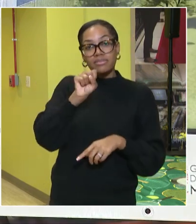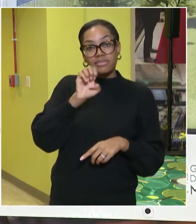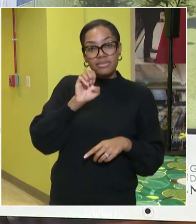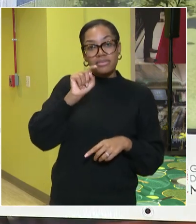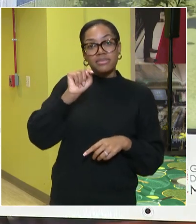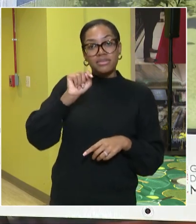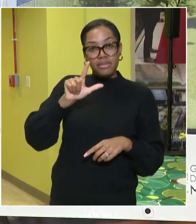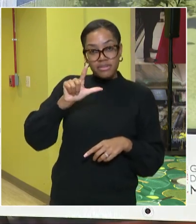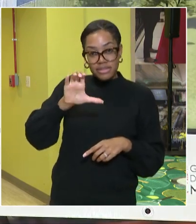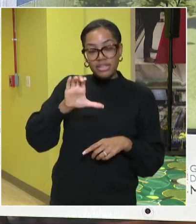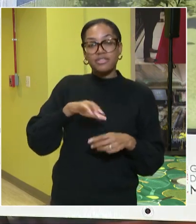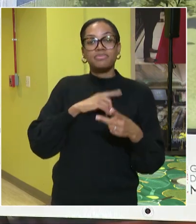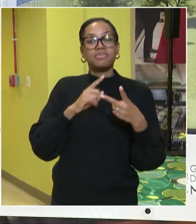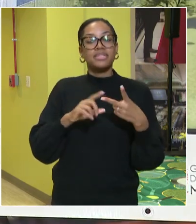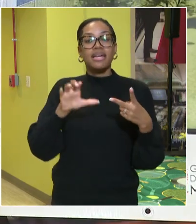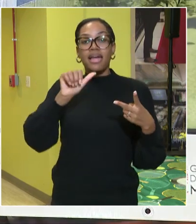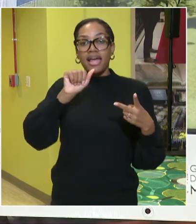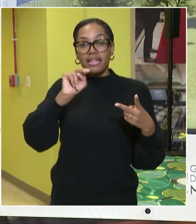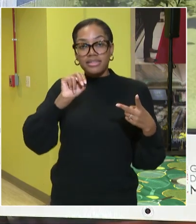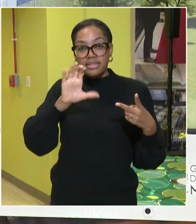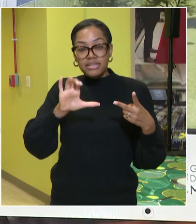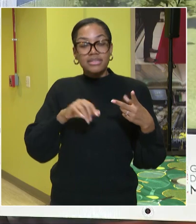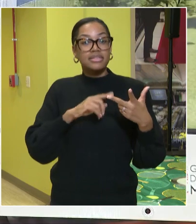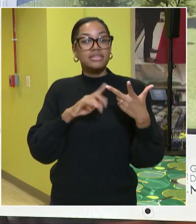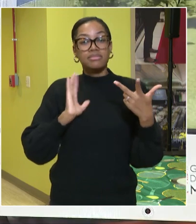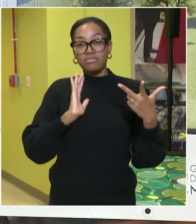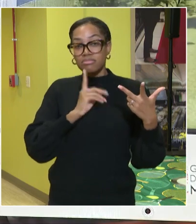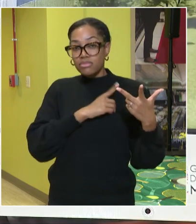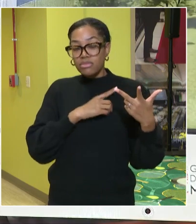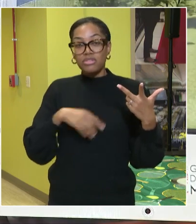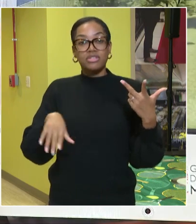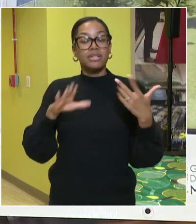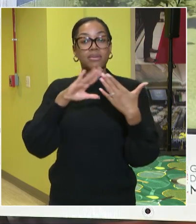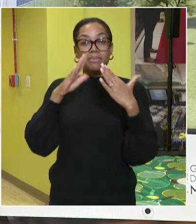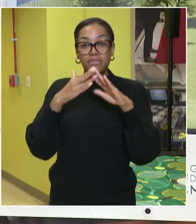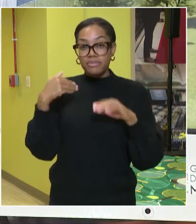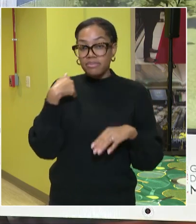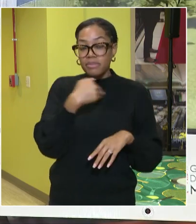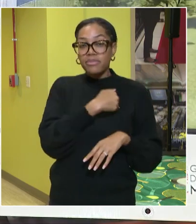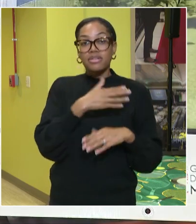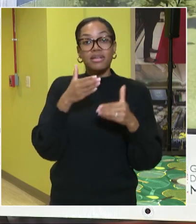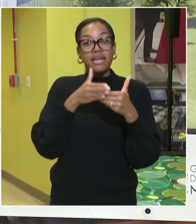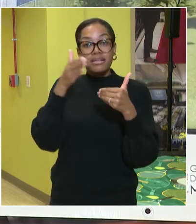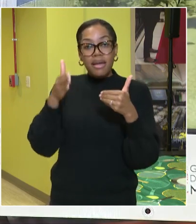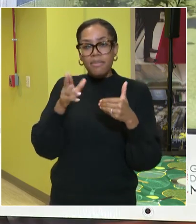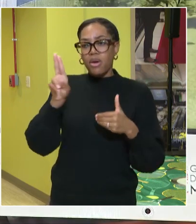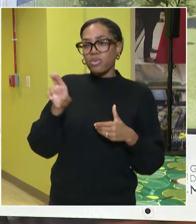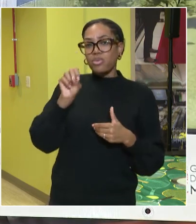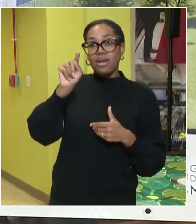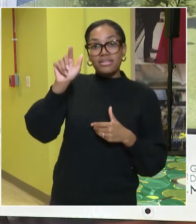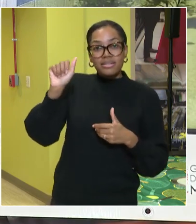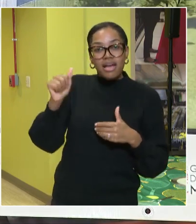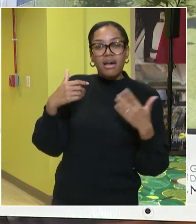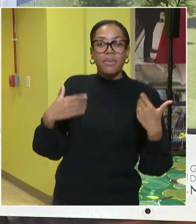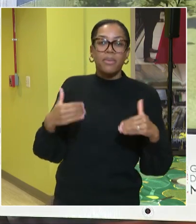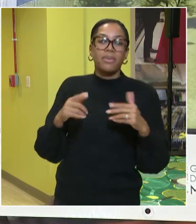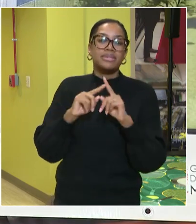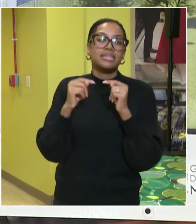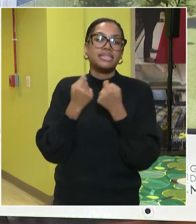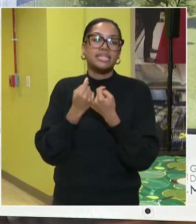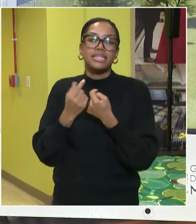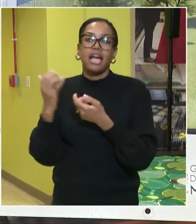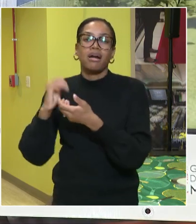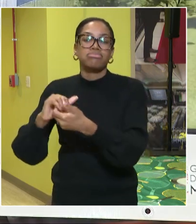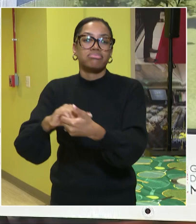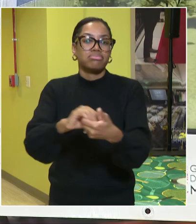commissioners here, their board members, their community members, their neighbors, the USTA. This is truly a team effort. Just to get to this point, a